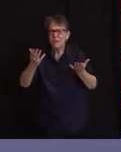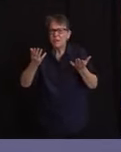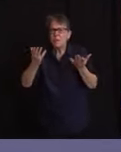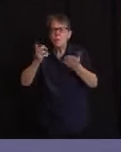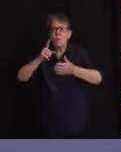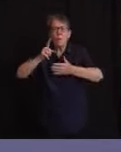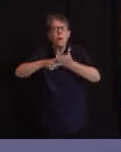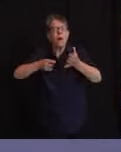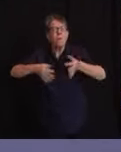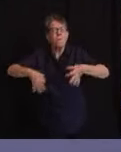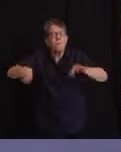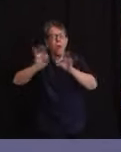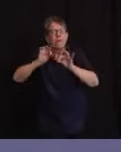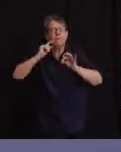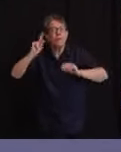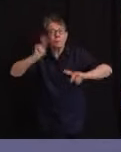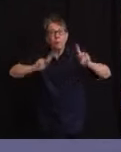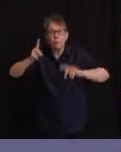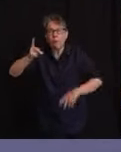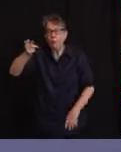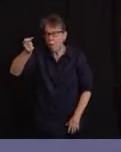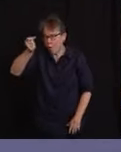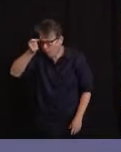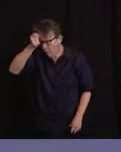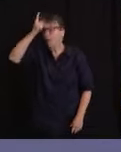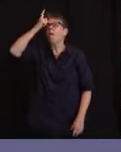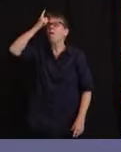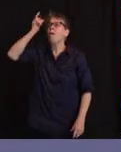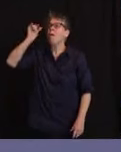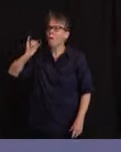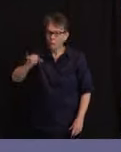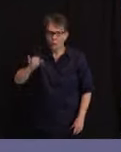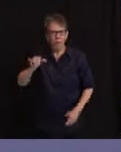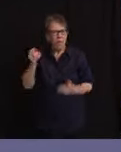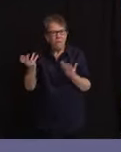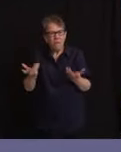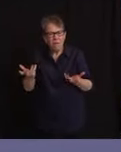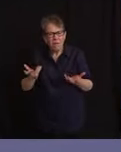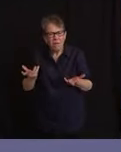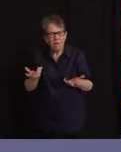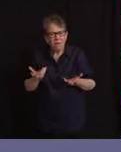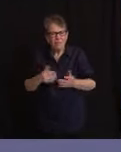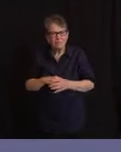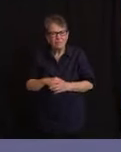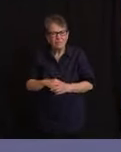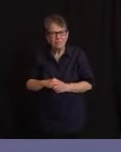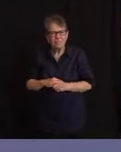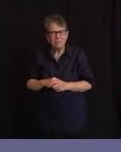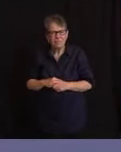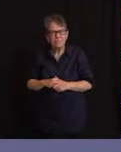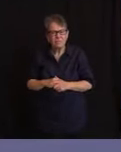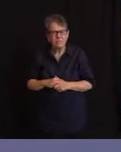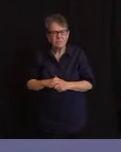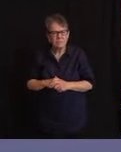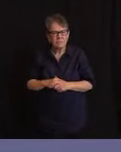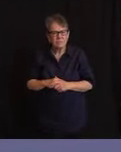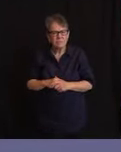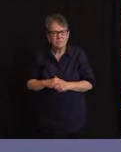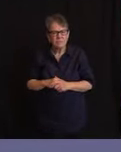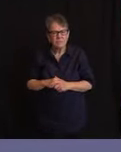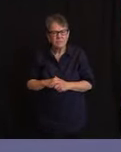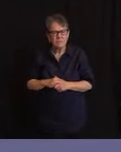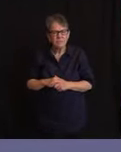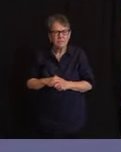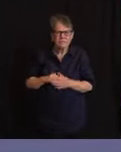were reportedly up 3.6%. We assume this is because there's a reporting lag, especially for the sales tax. The revenue report